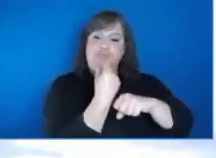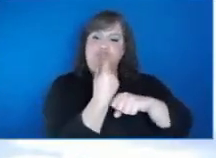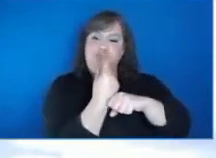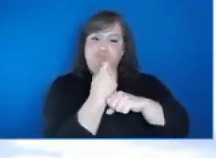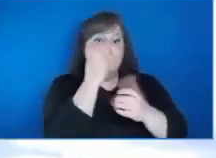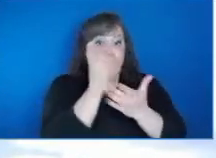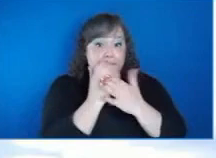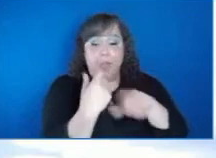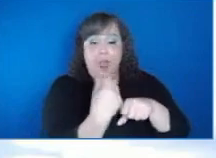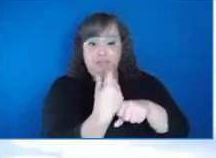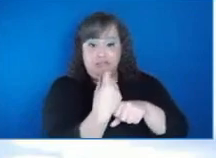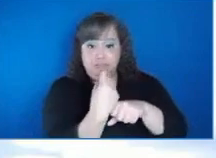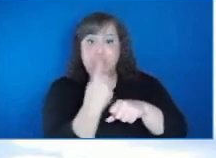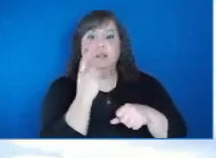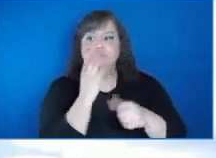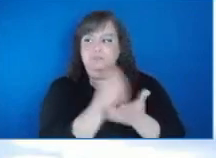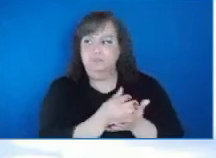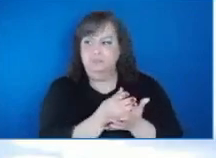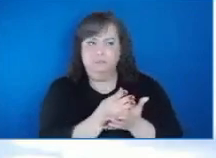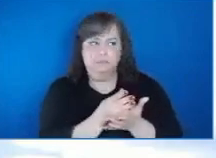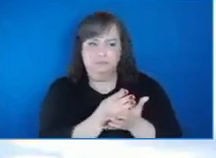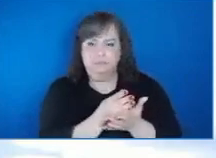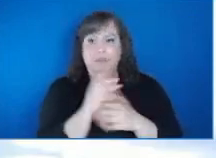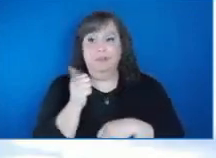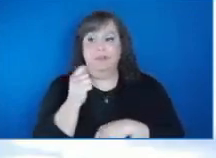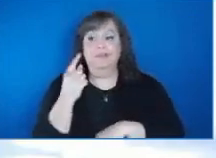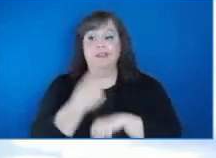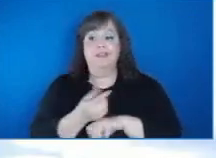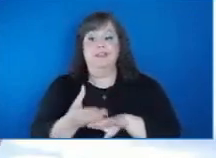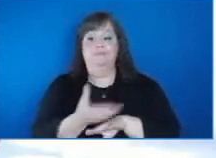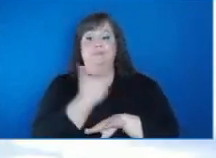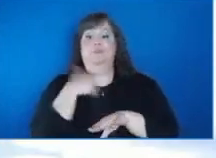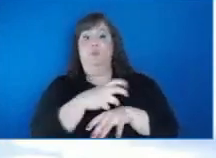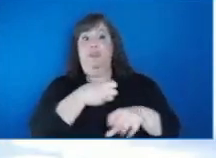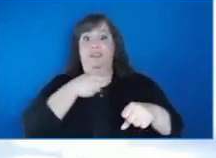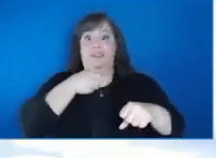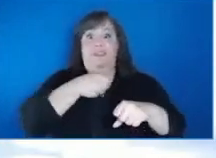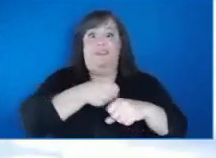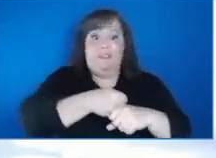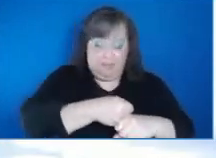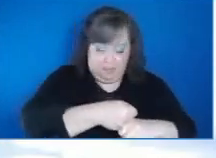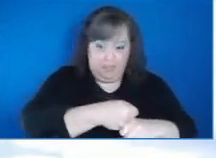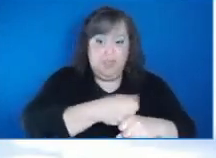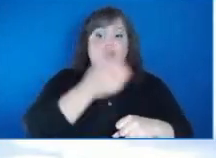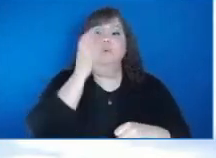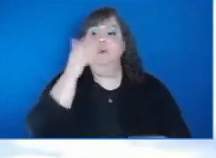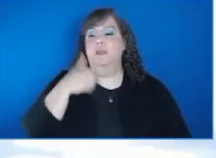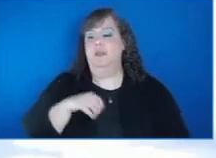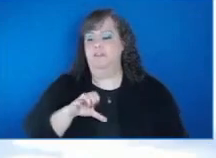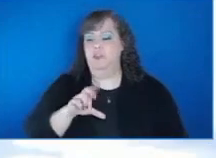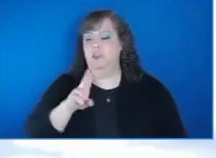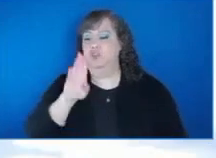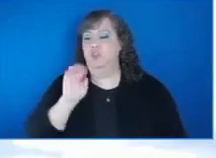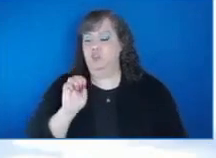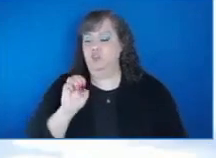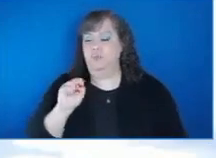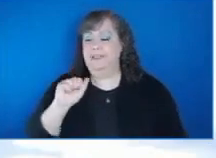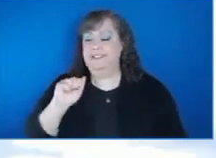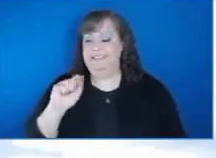And then 10 days before we actually impact, we will be deploying a CubeSat. And that CubeSat will